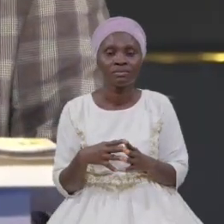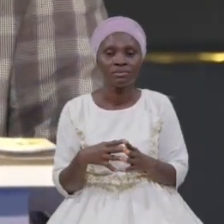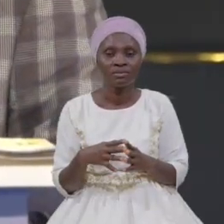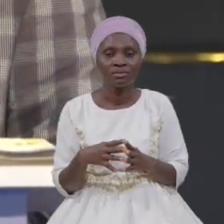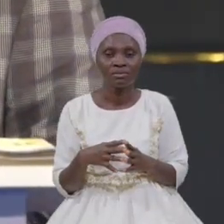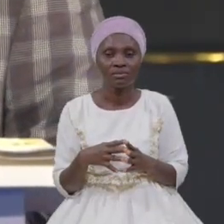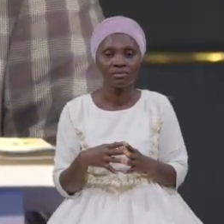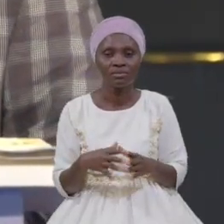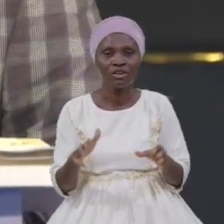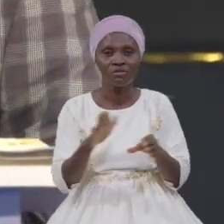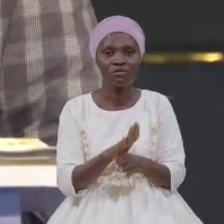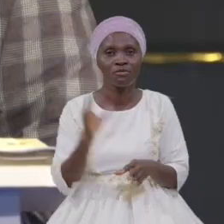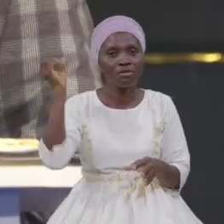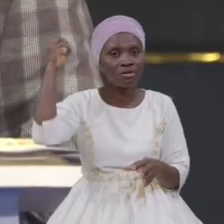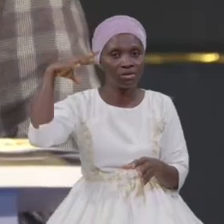full grace,